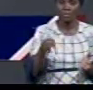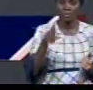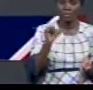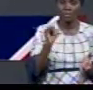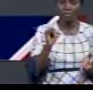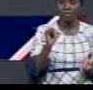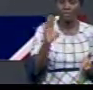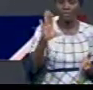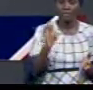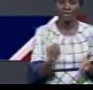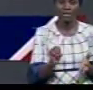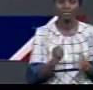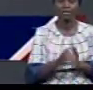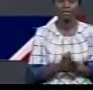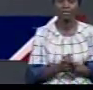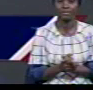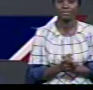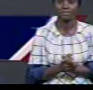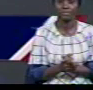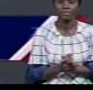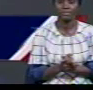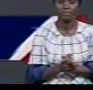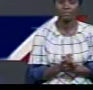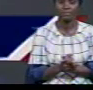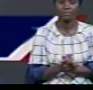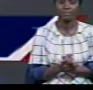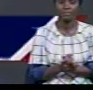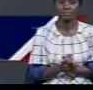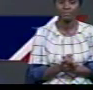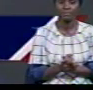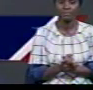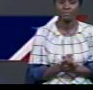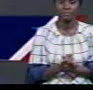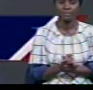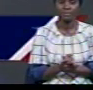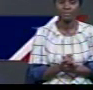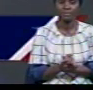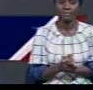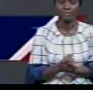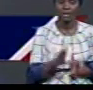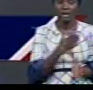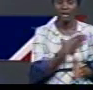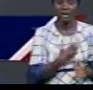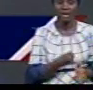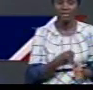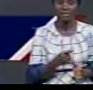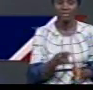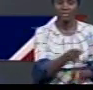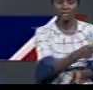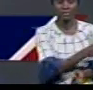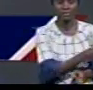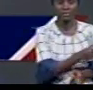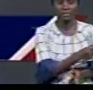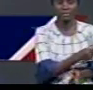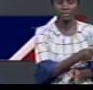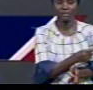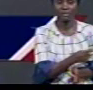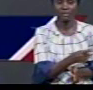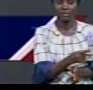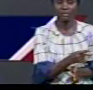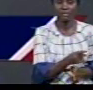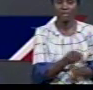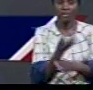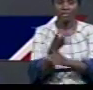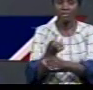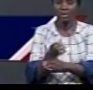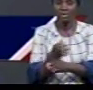verse 36. And besought him that they might only touch